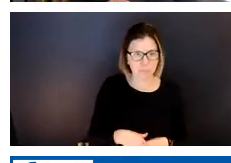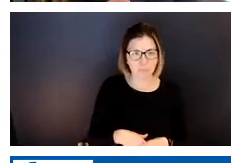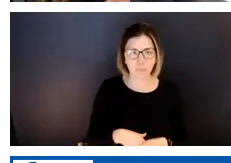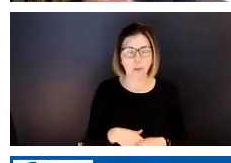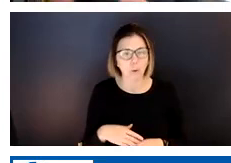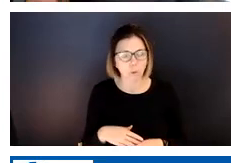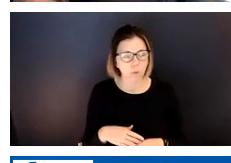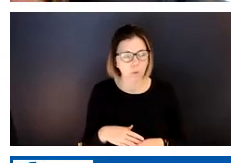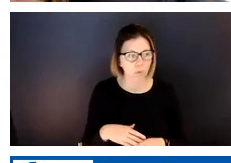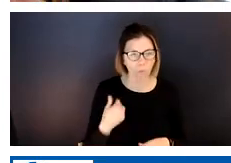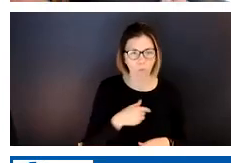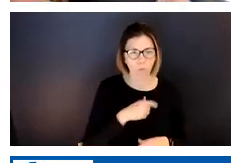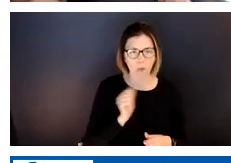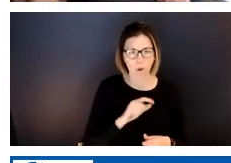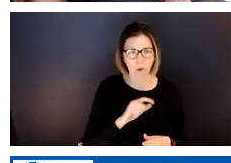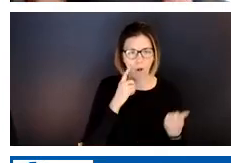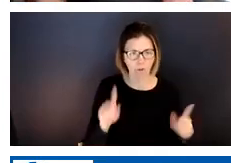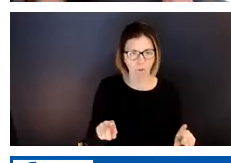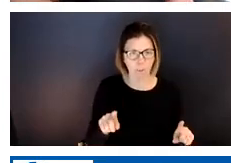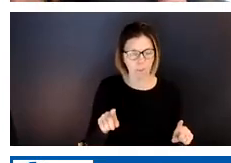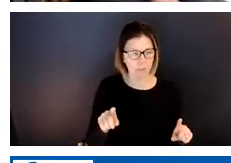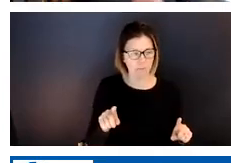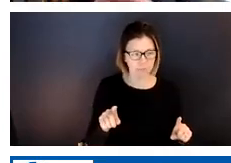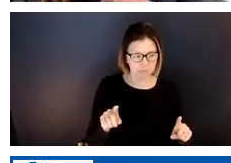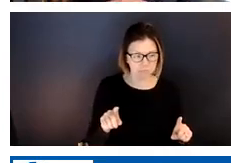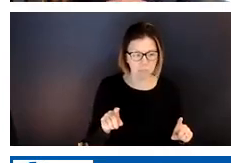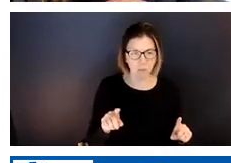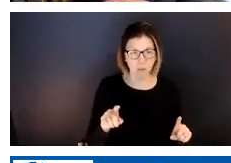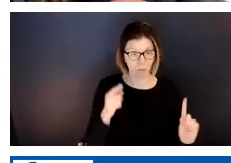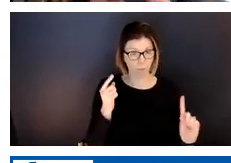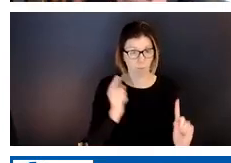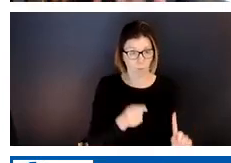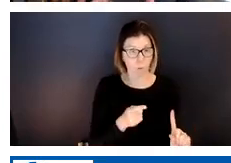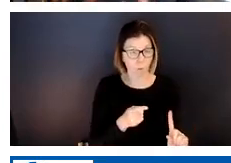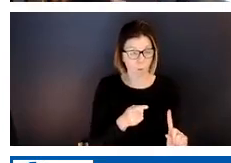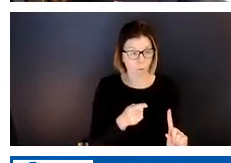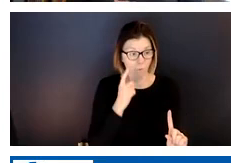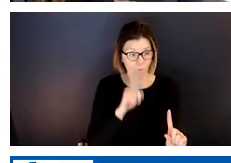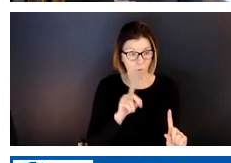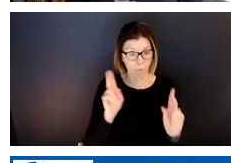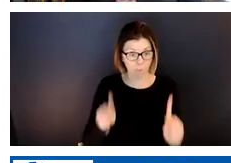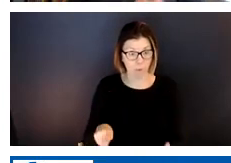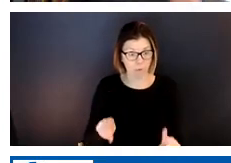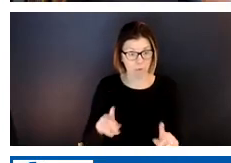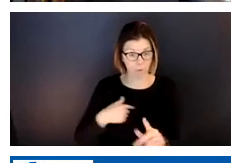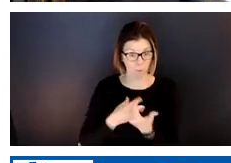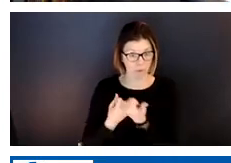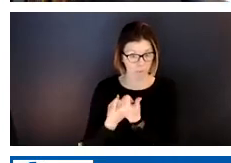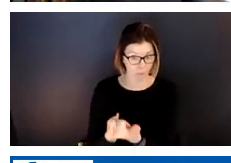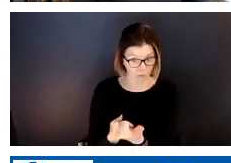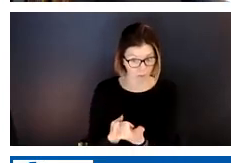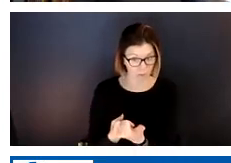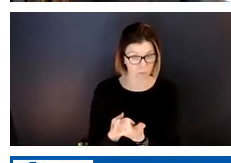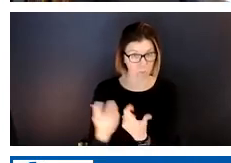all agree that one of our top goals for any individual we are supporting